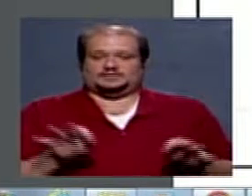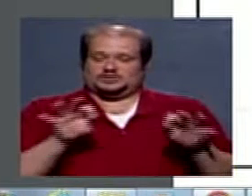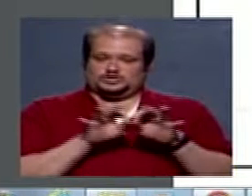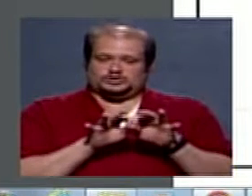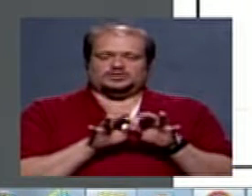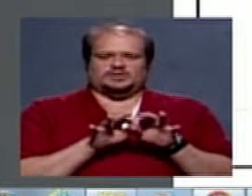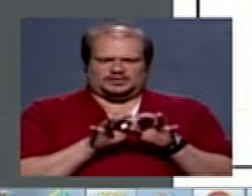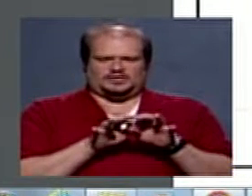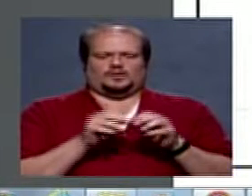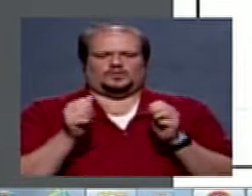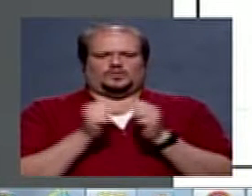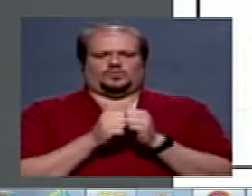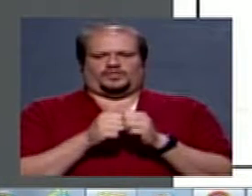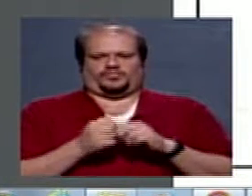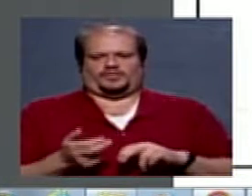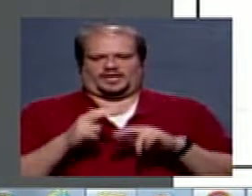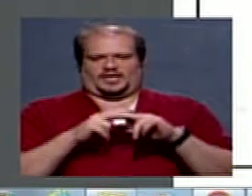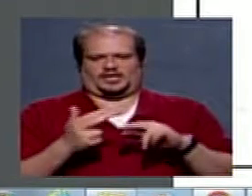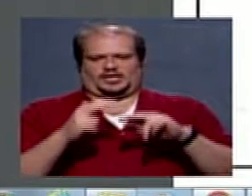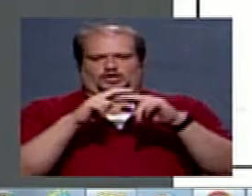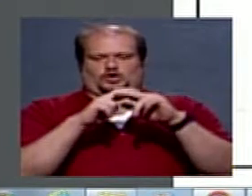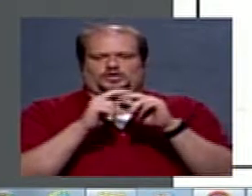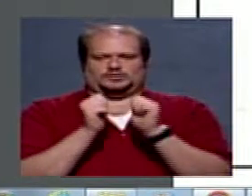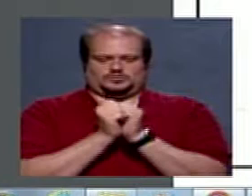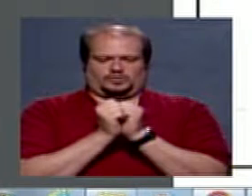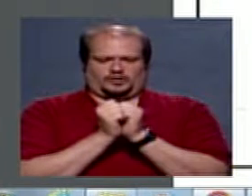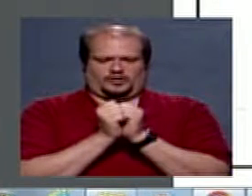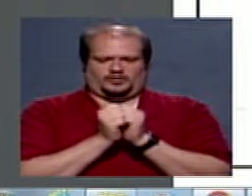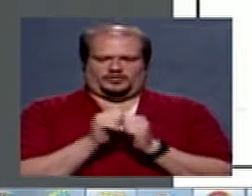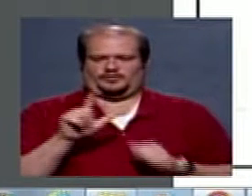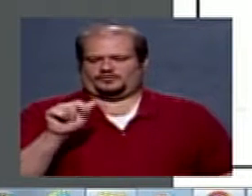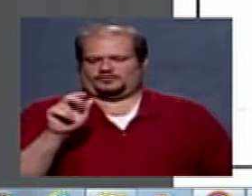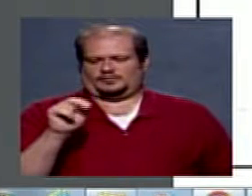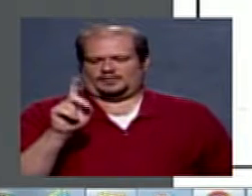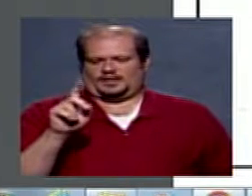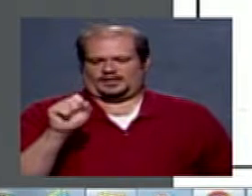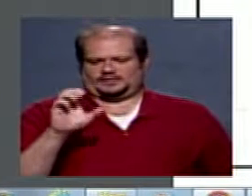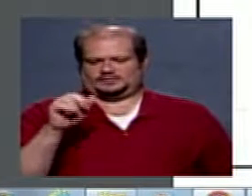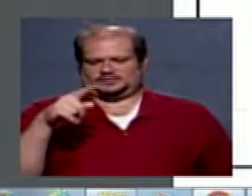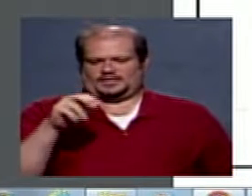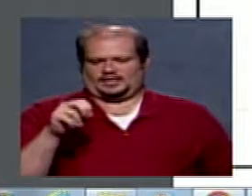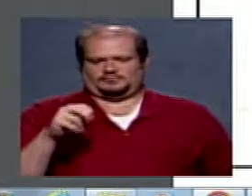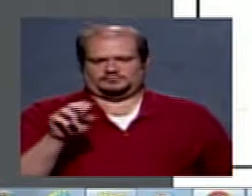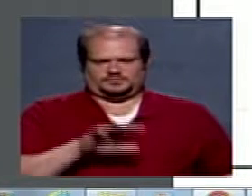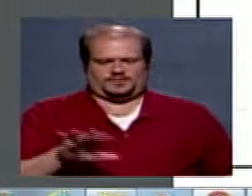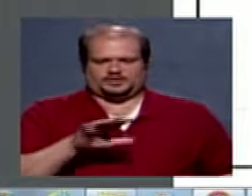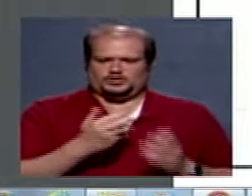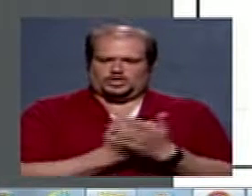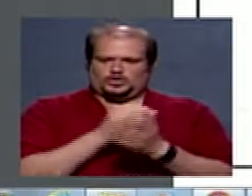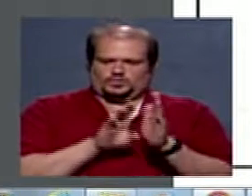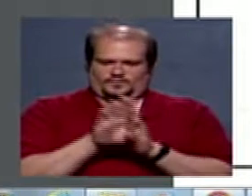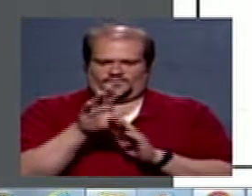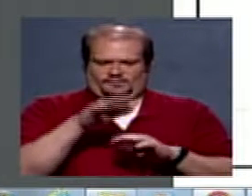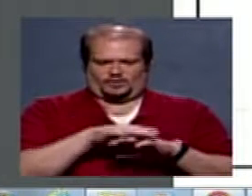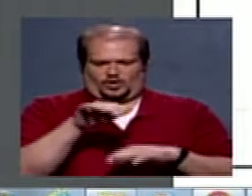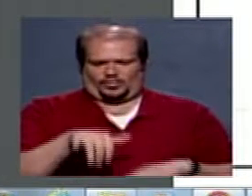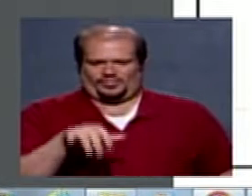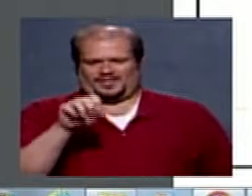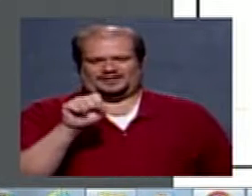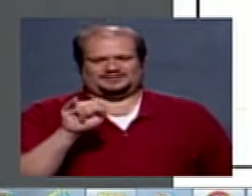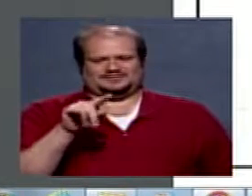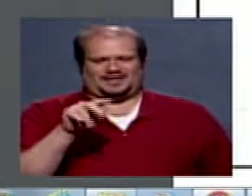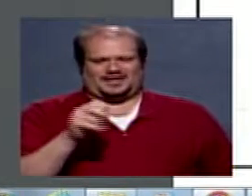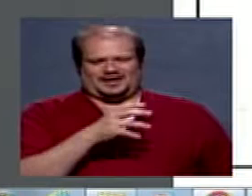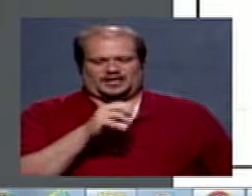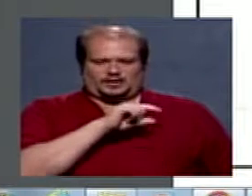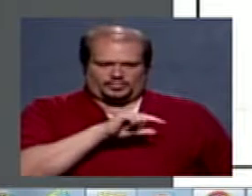essentially, with the increase in landscape space, having a new development on this site, and